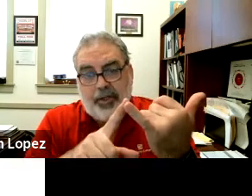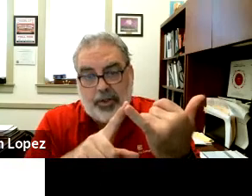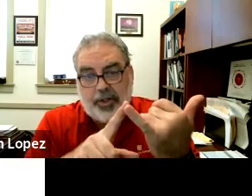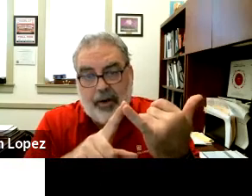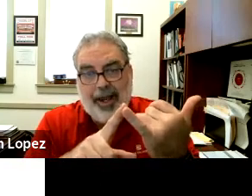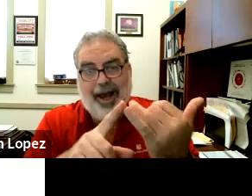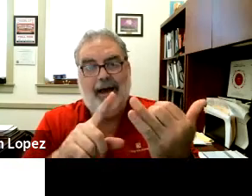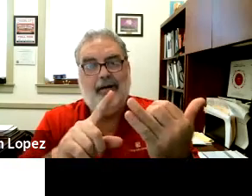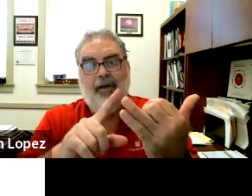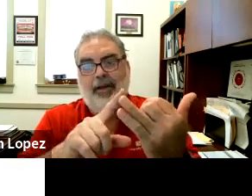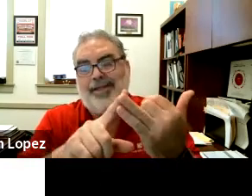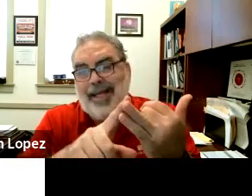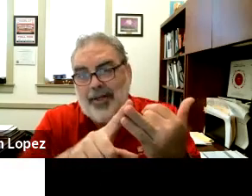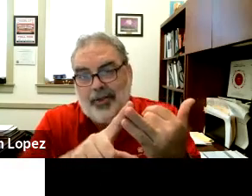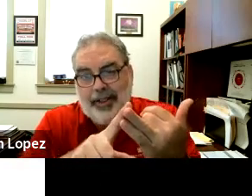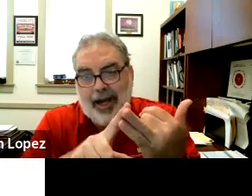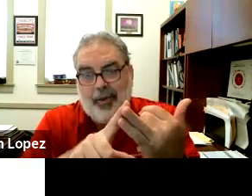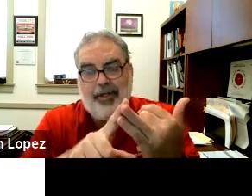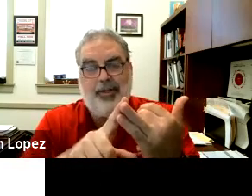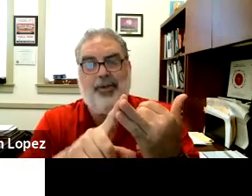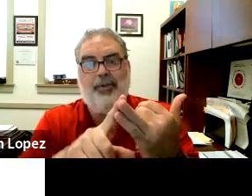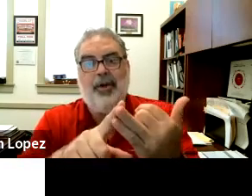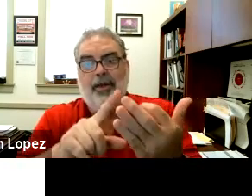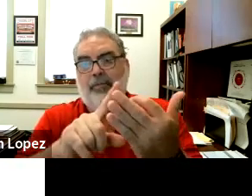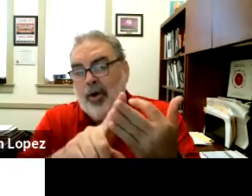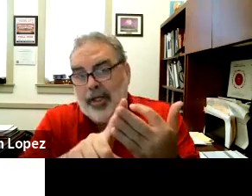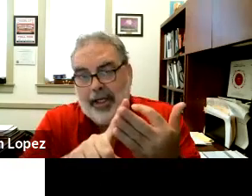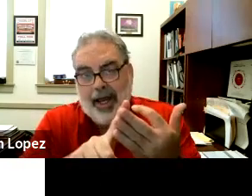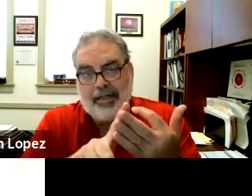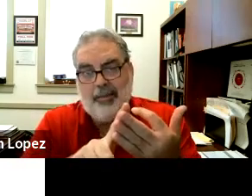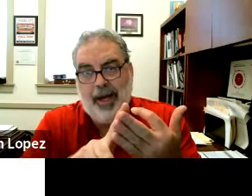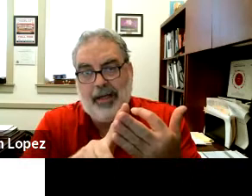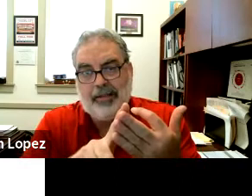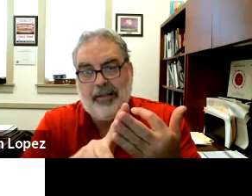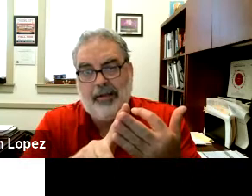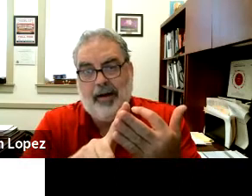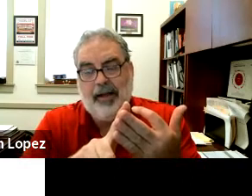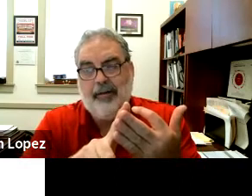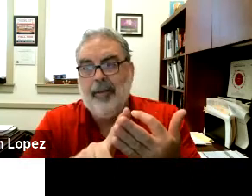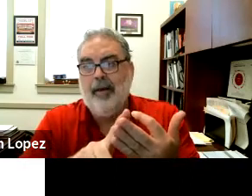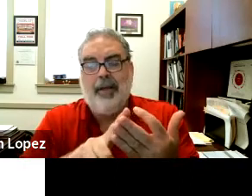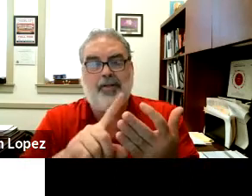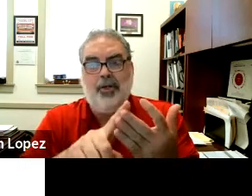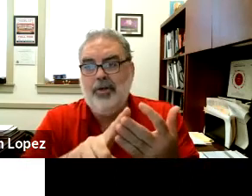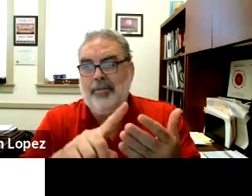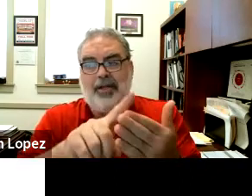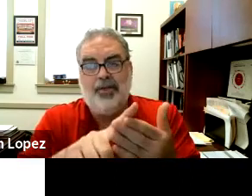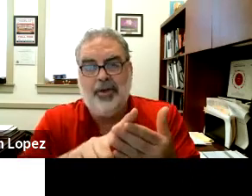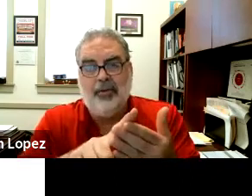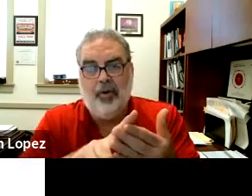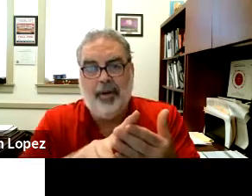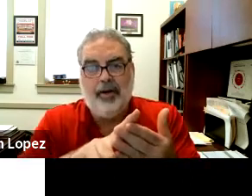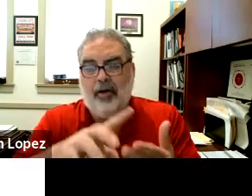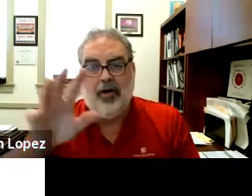the resources that we have, the scheduling that we do, the marketing aspects, right? I mean, student demand,